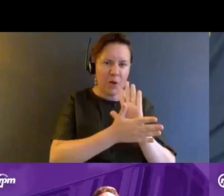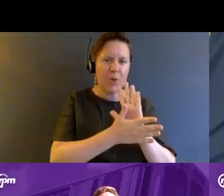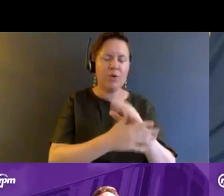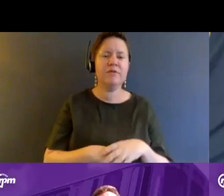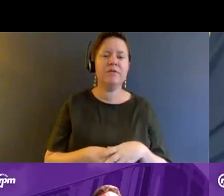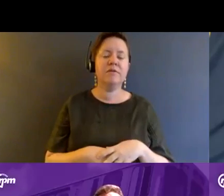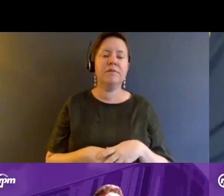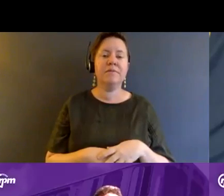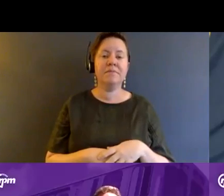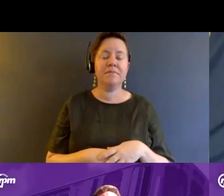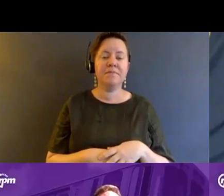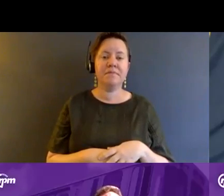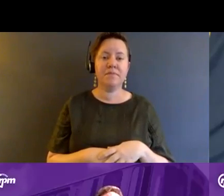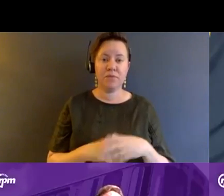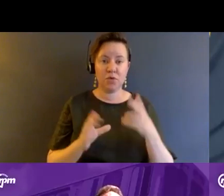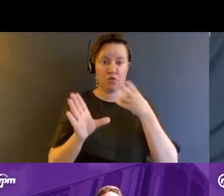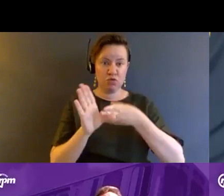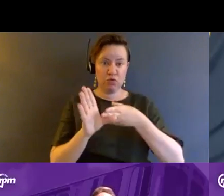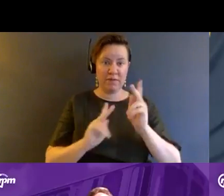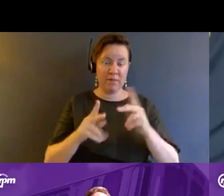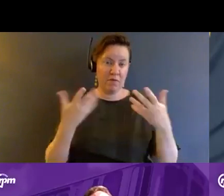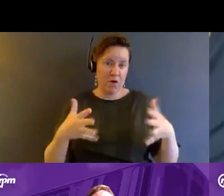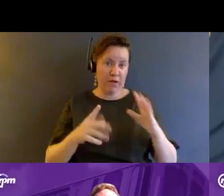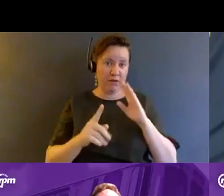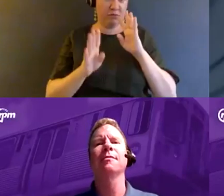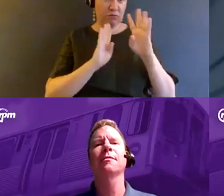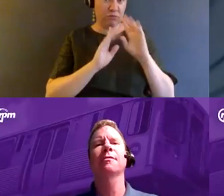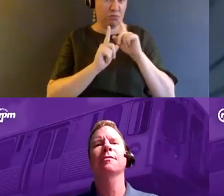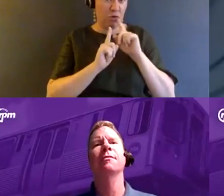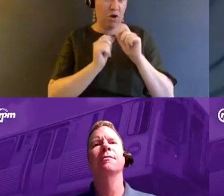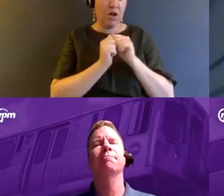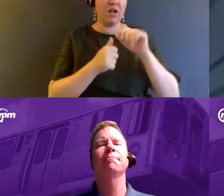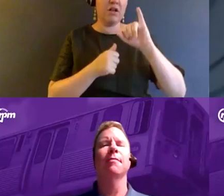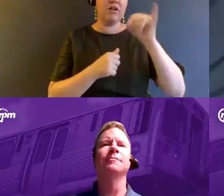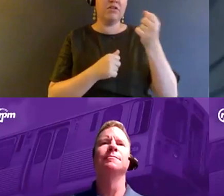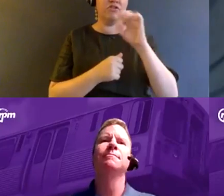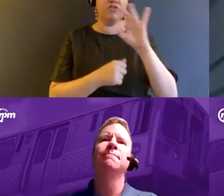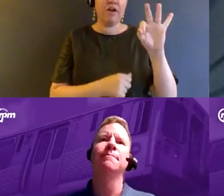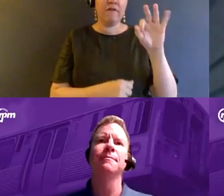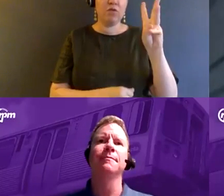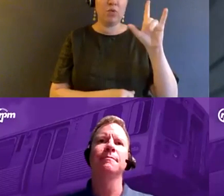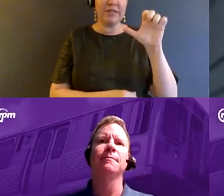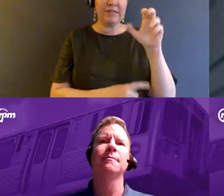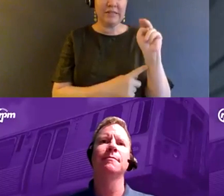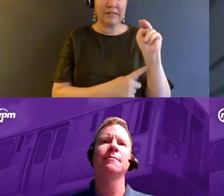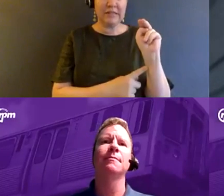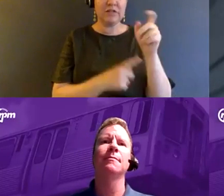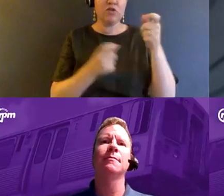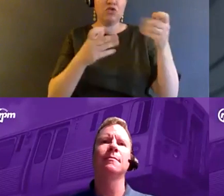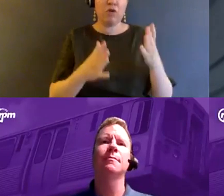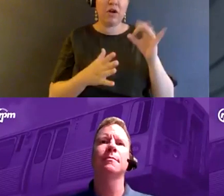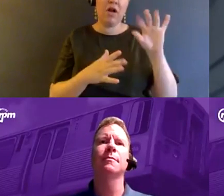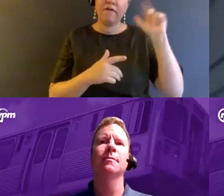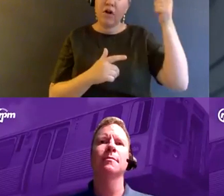Joining the people who have already spoken in the presentation will be Jeff Wilson. He is the Director of Government and